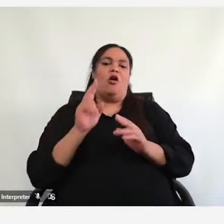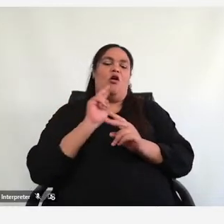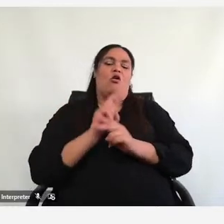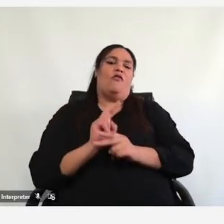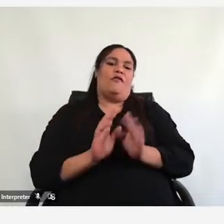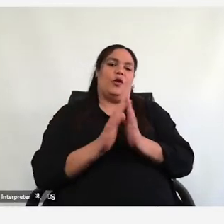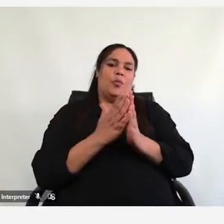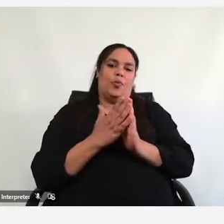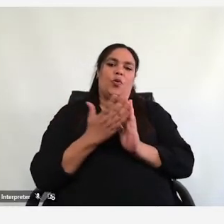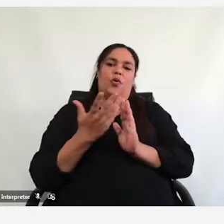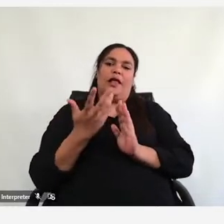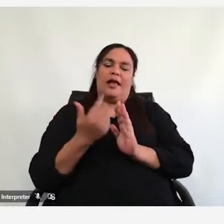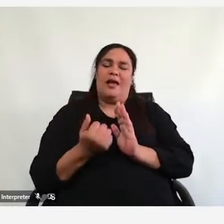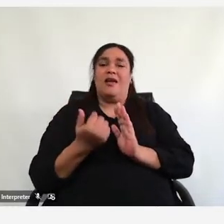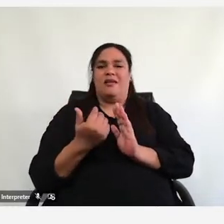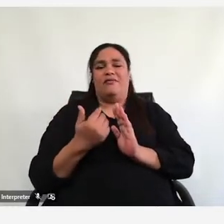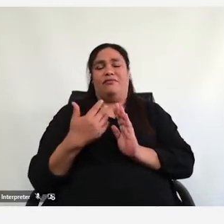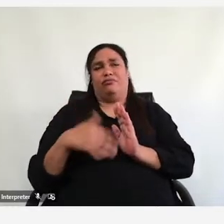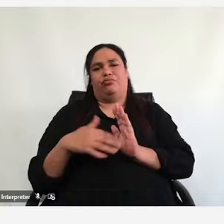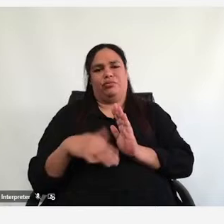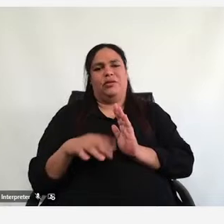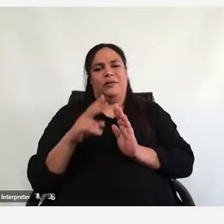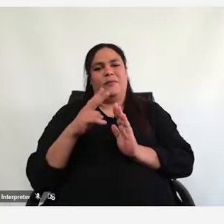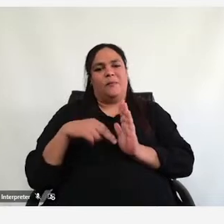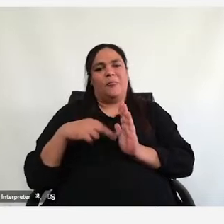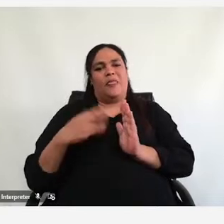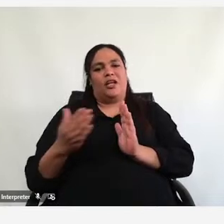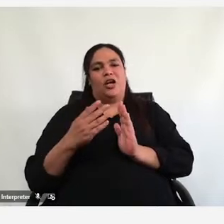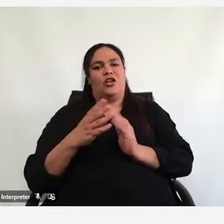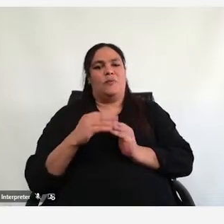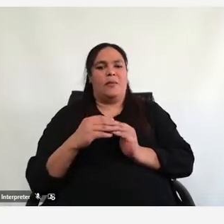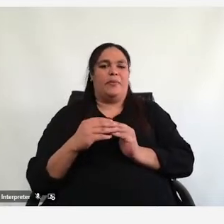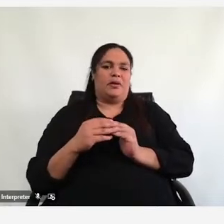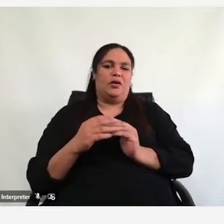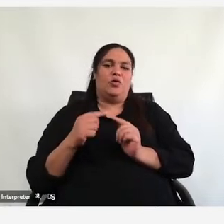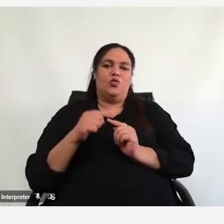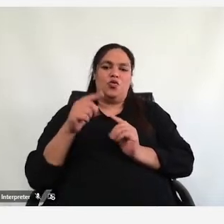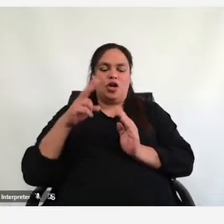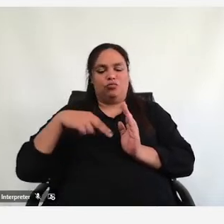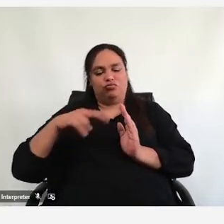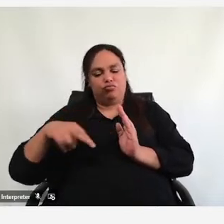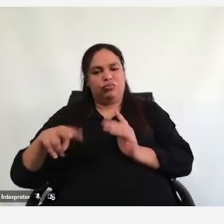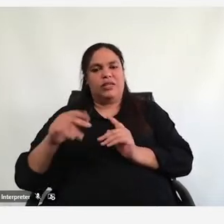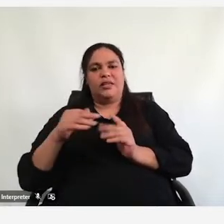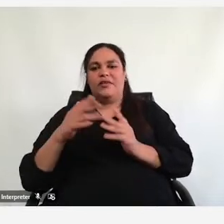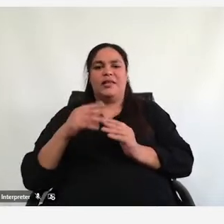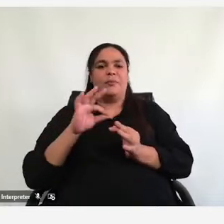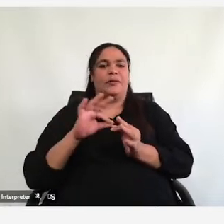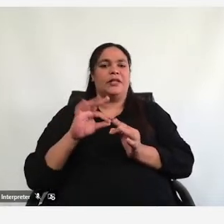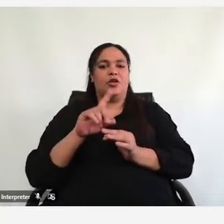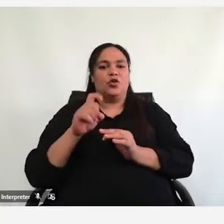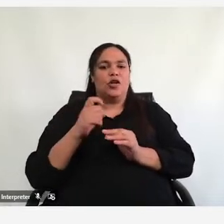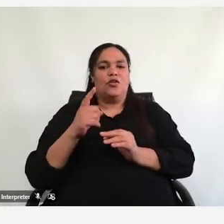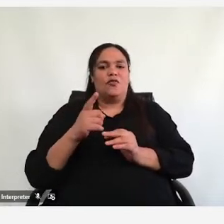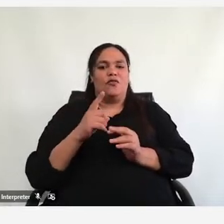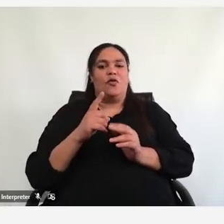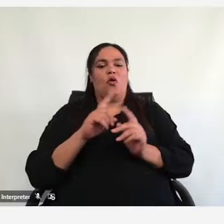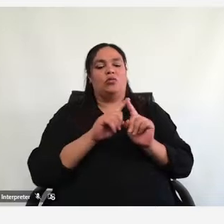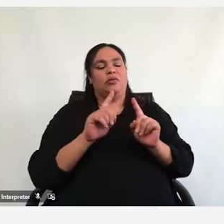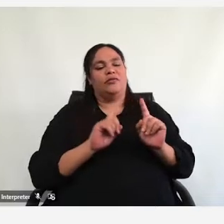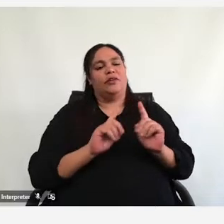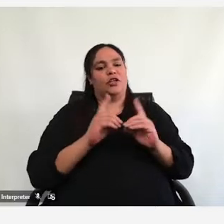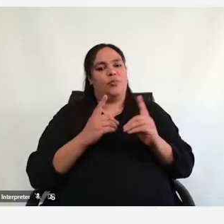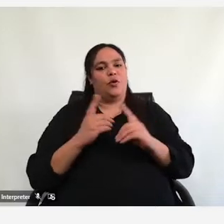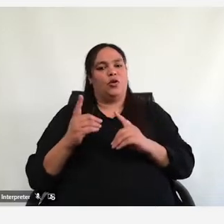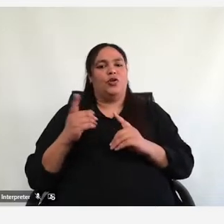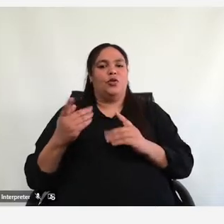book. It's quite a bit, so I would encourage the member to go through those, and if there's particular questions for respective departments, to